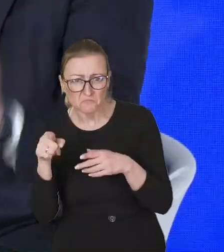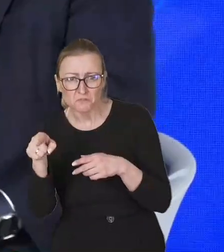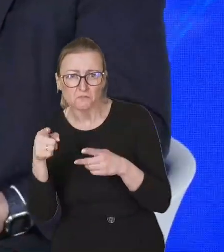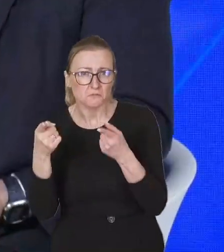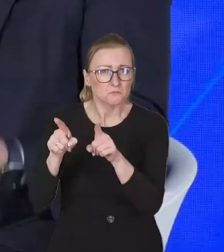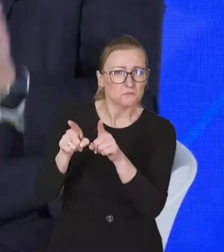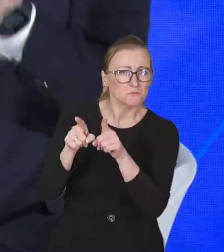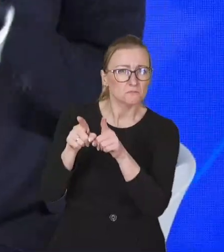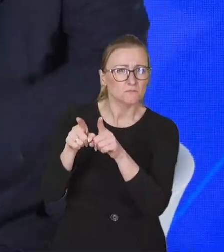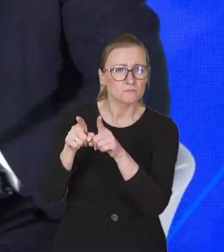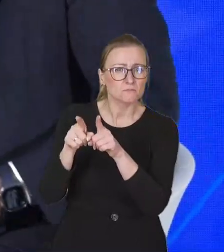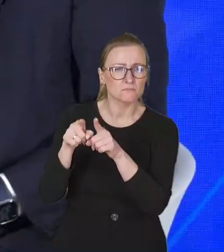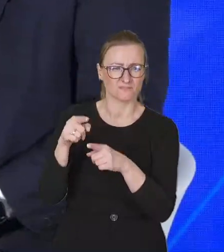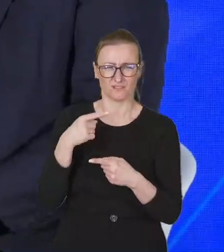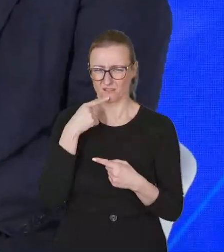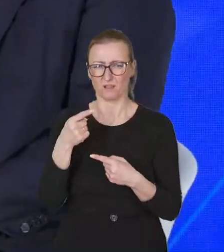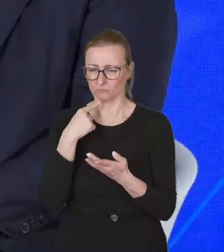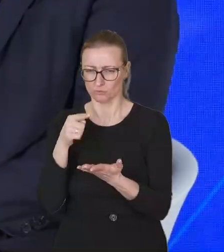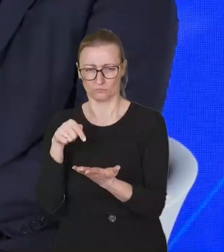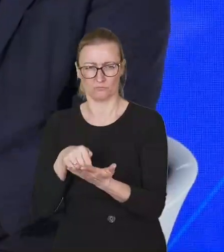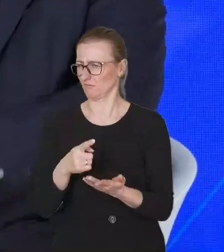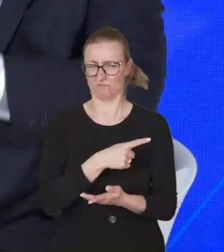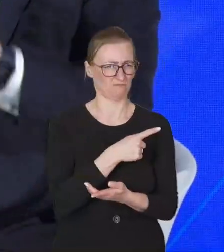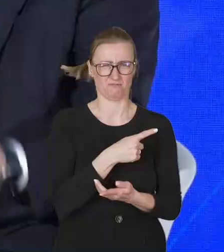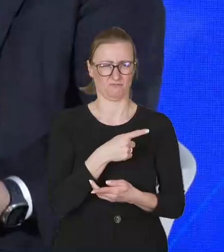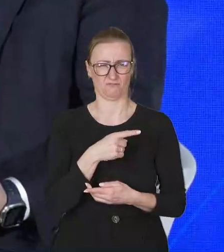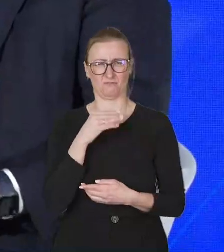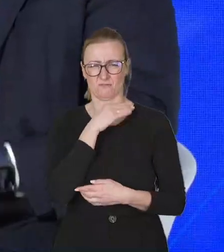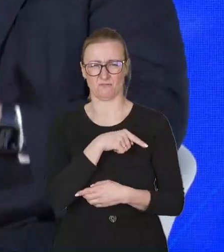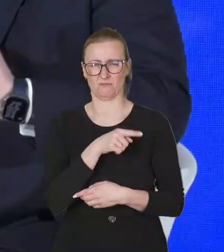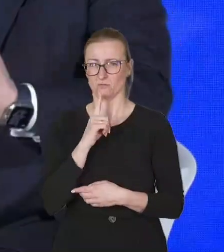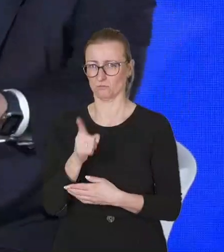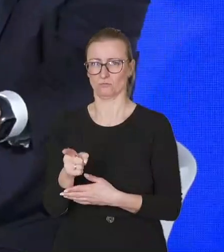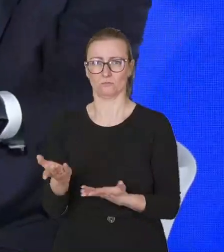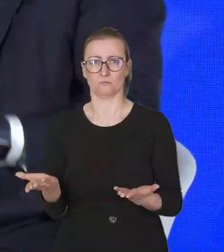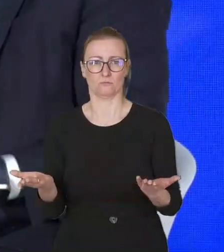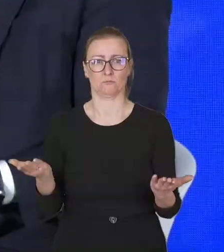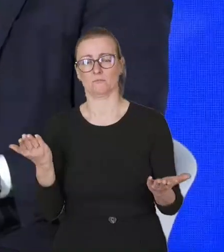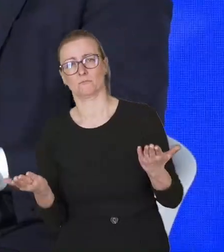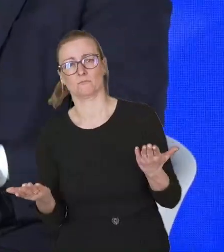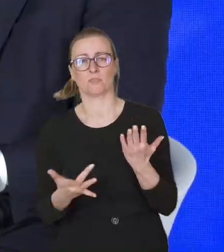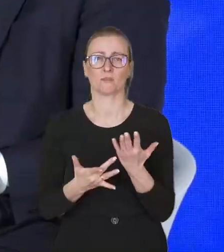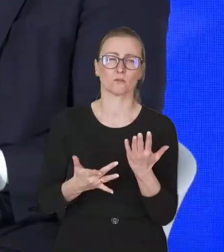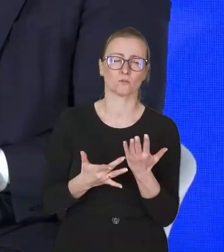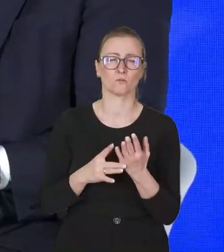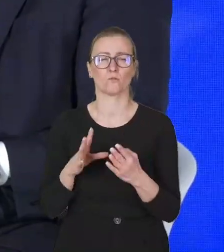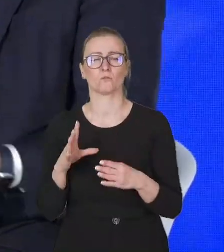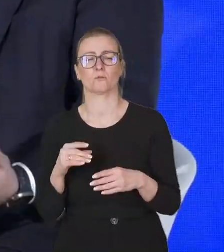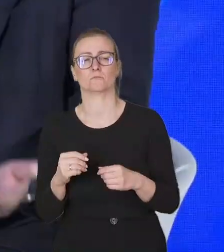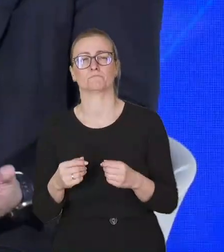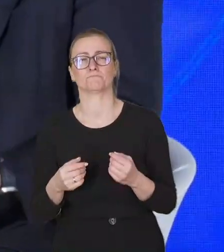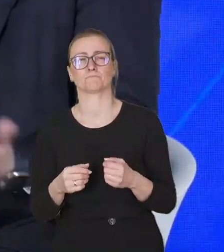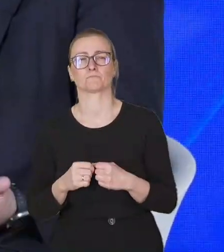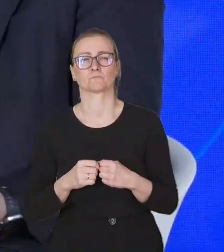new technologies, in AI. We have to have more students and to have to keep talents in Europe,